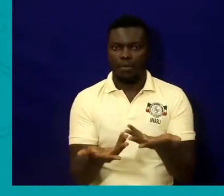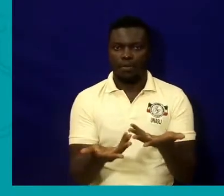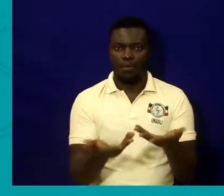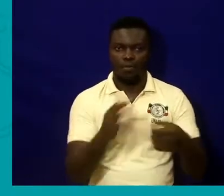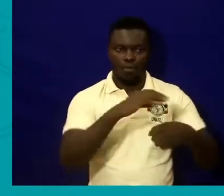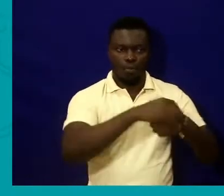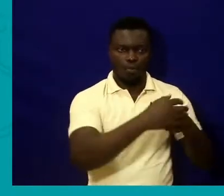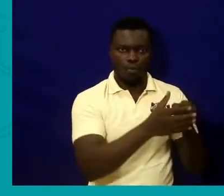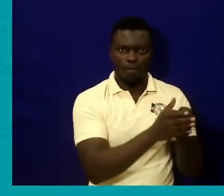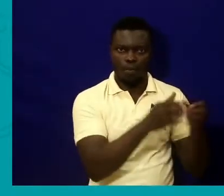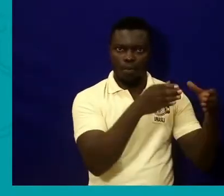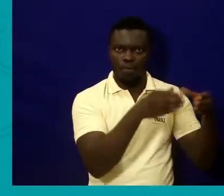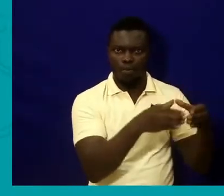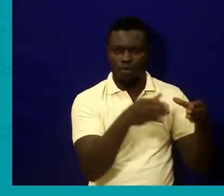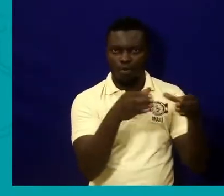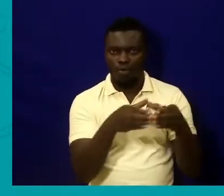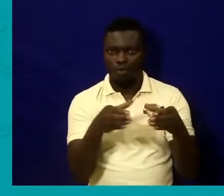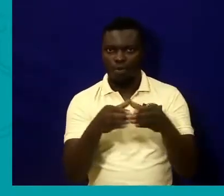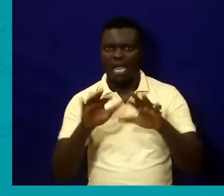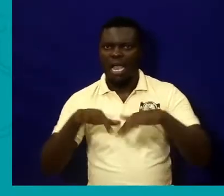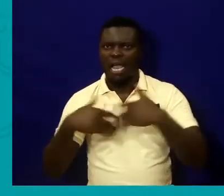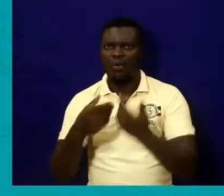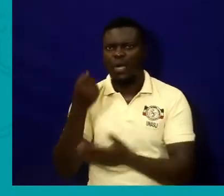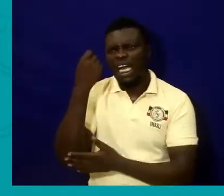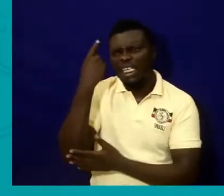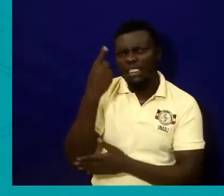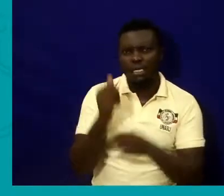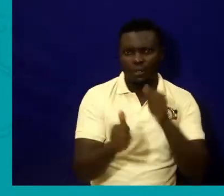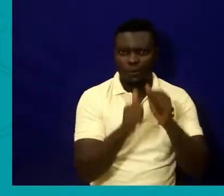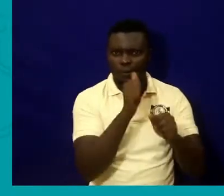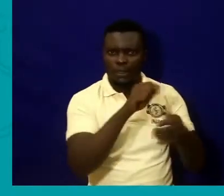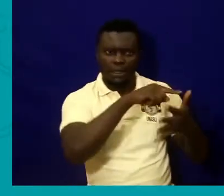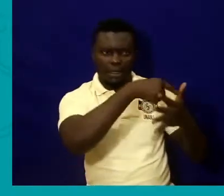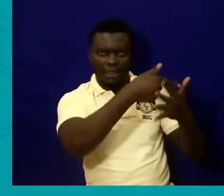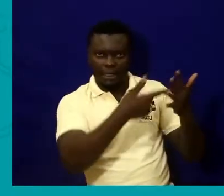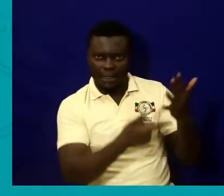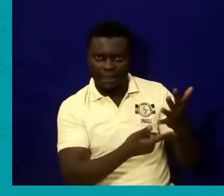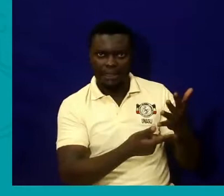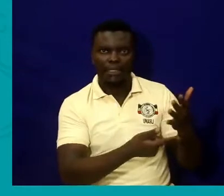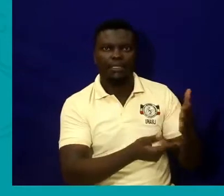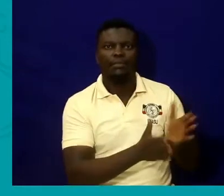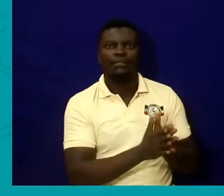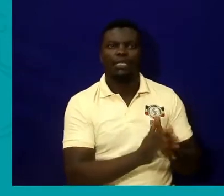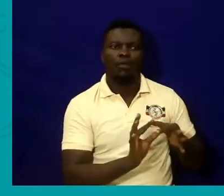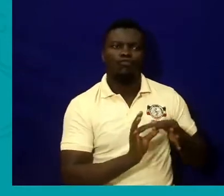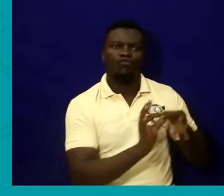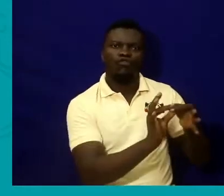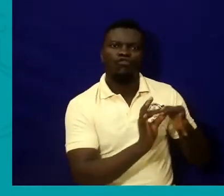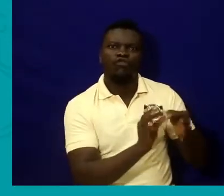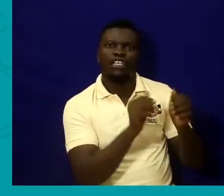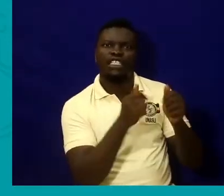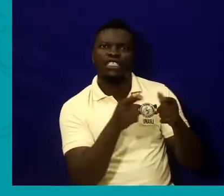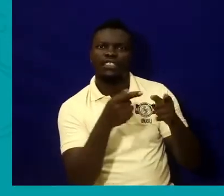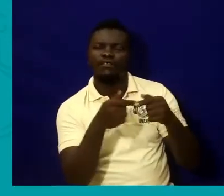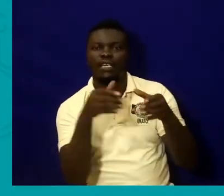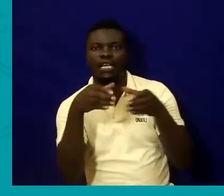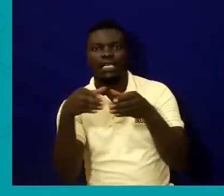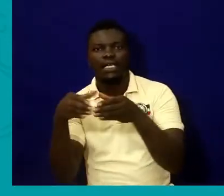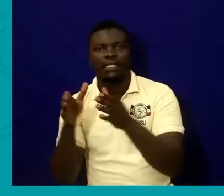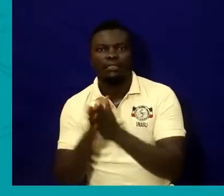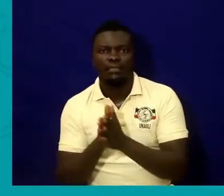and how we form groups, or how we understand which elements belong